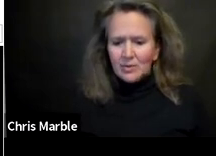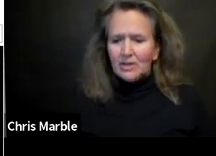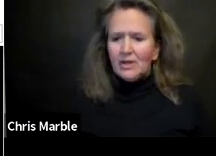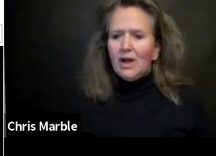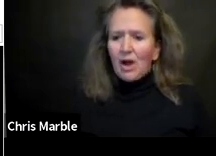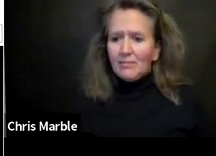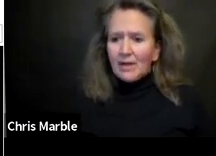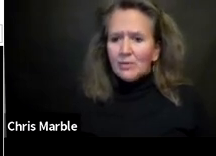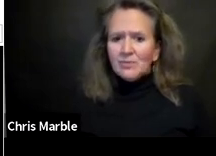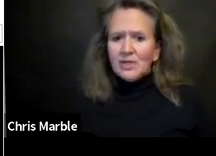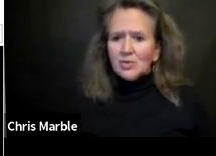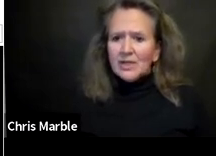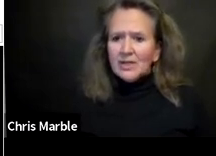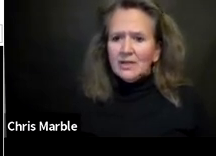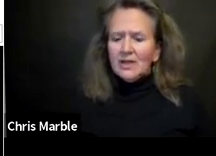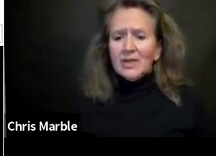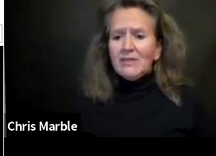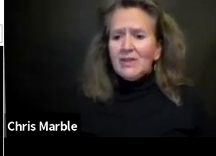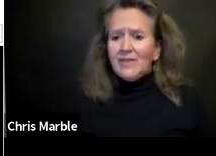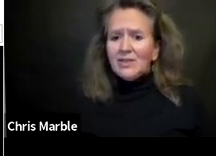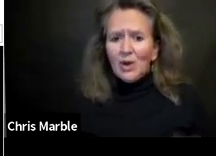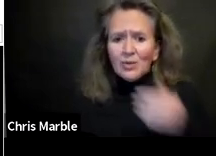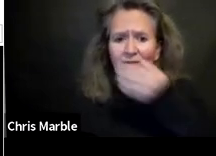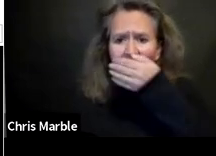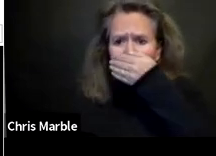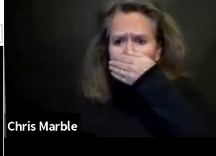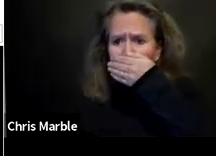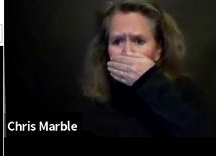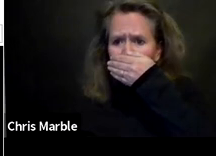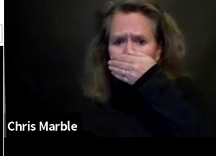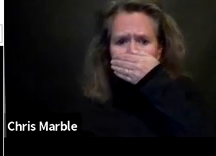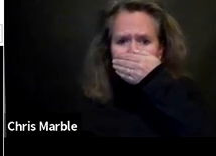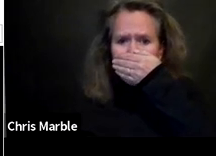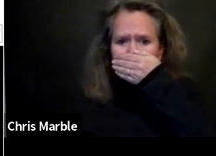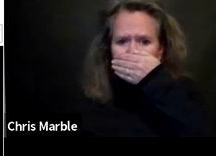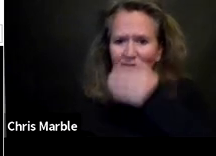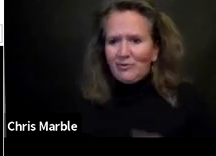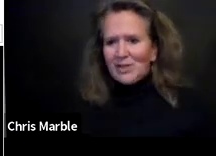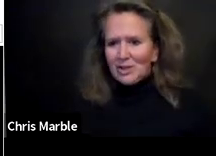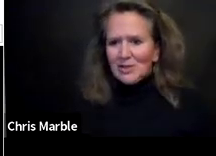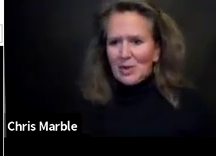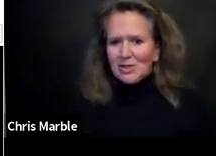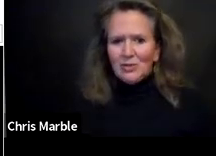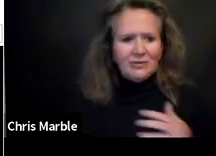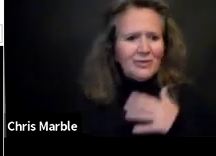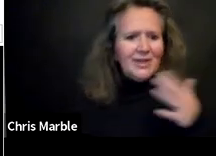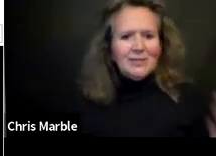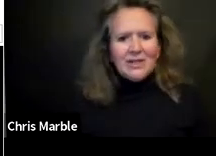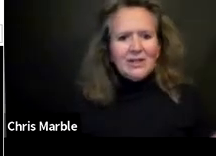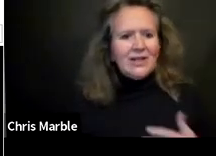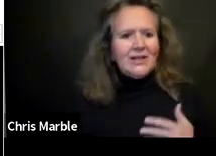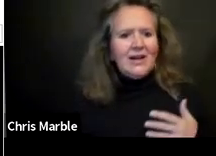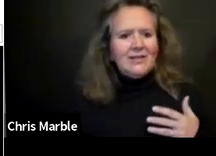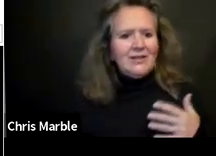generally will augment with speech reading, but even if they don't, it blocks all sorts of facial expression. We've